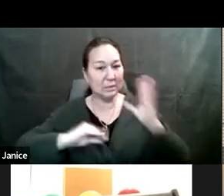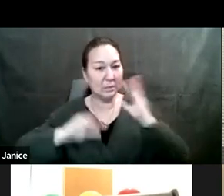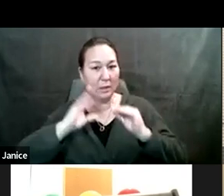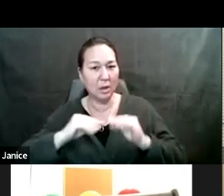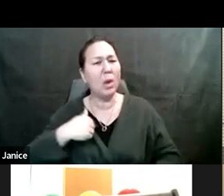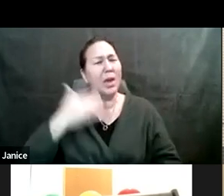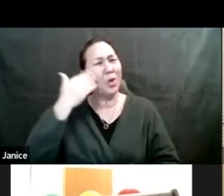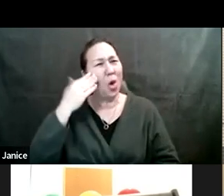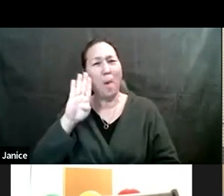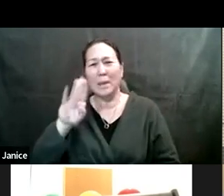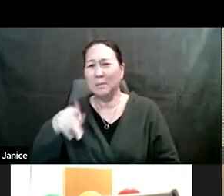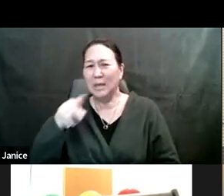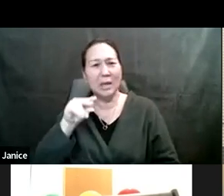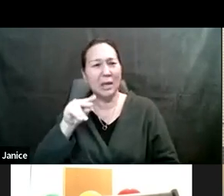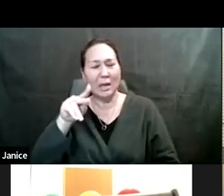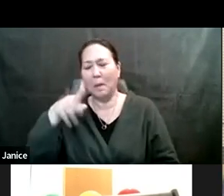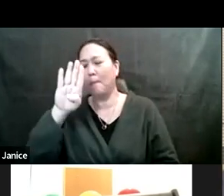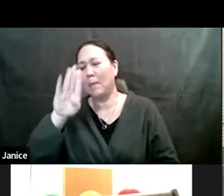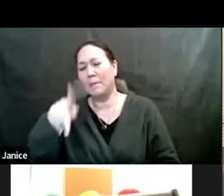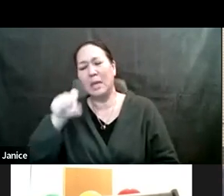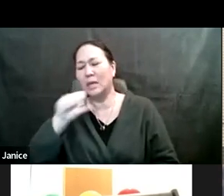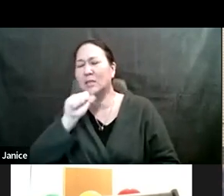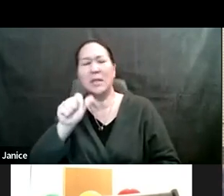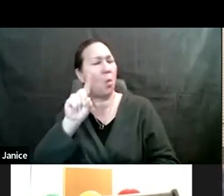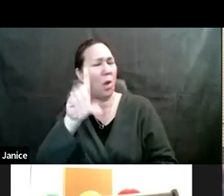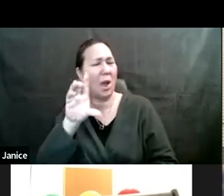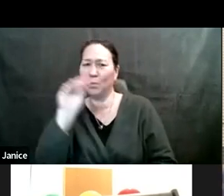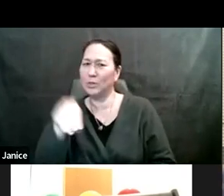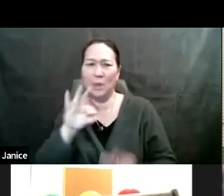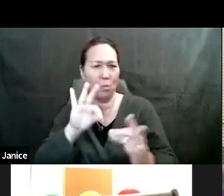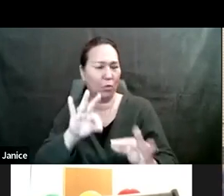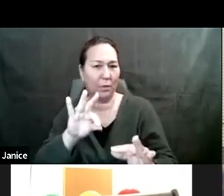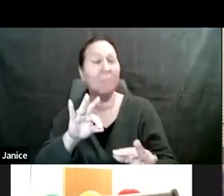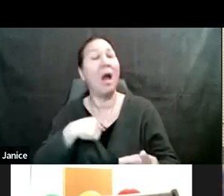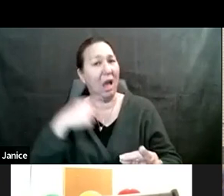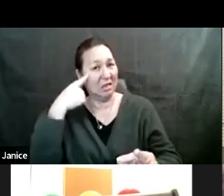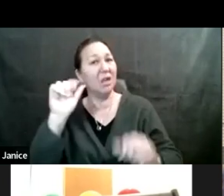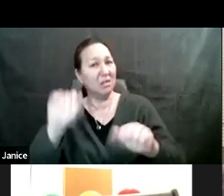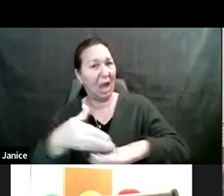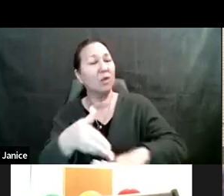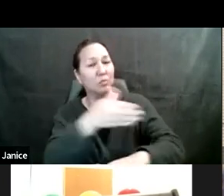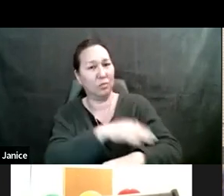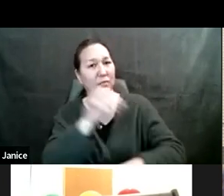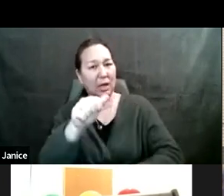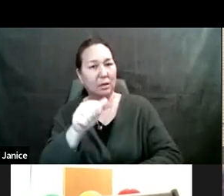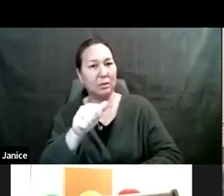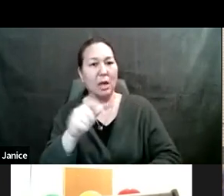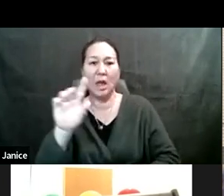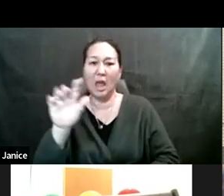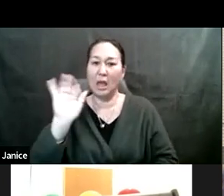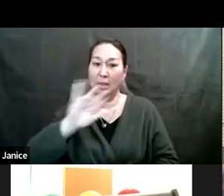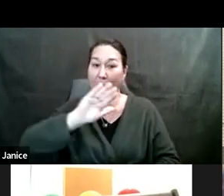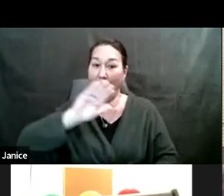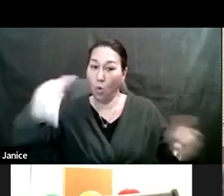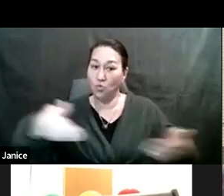hundred percent perfect are things that could do that I think it could be better starting with the Welcome Center the